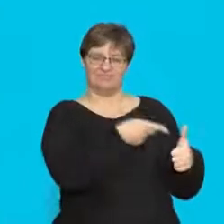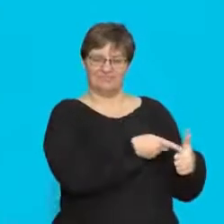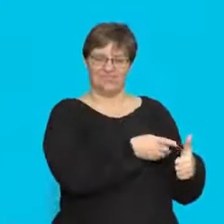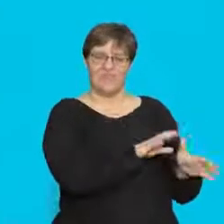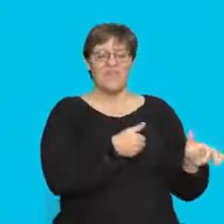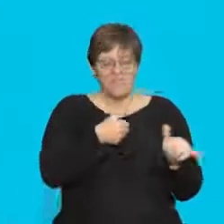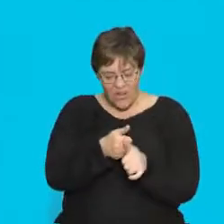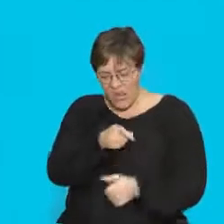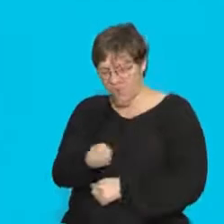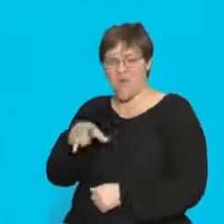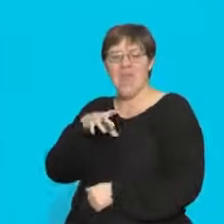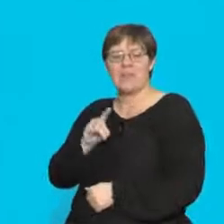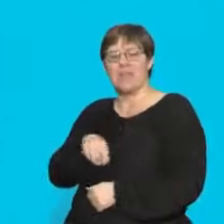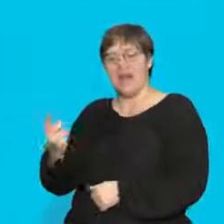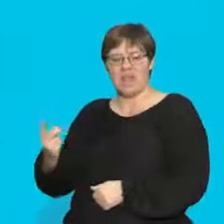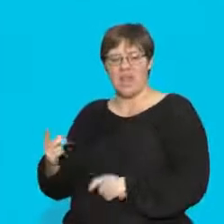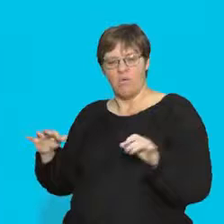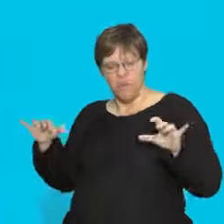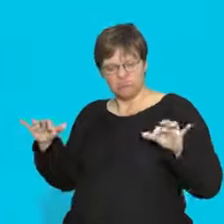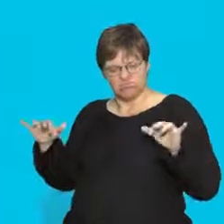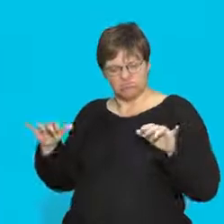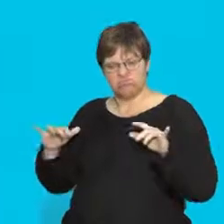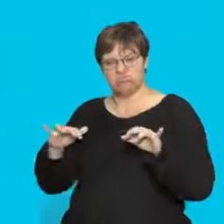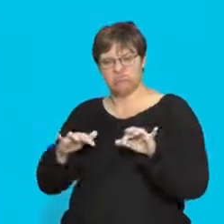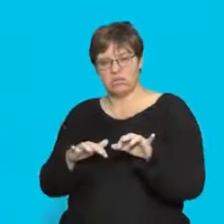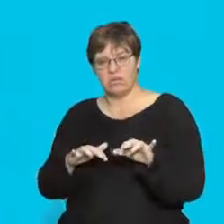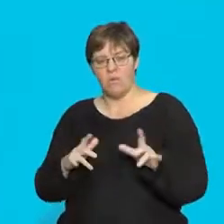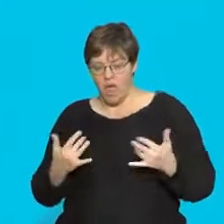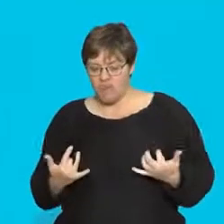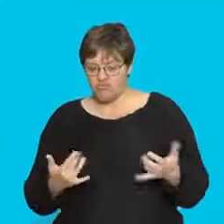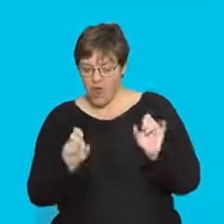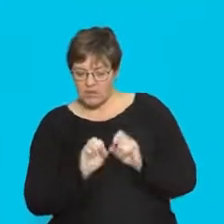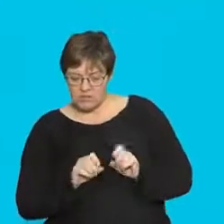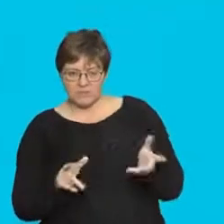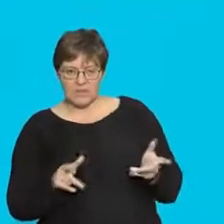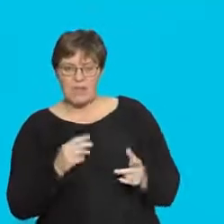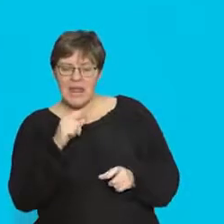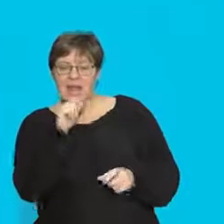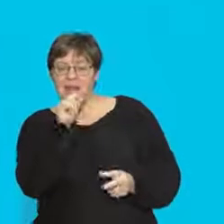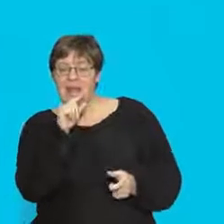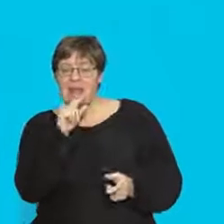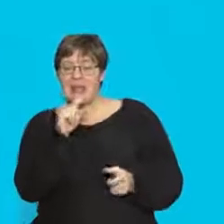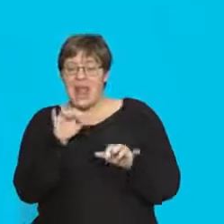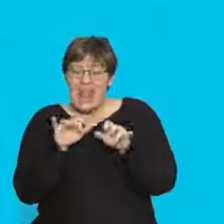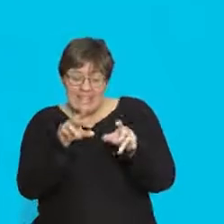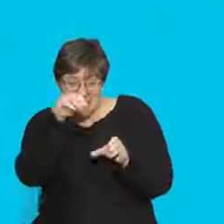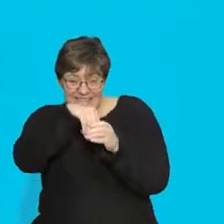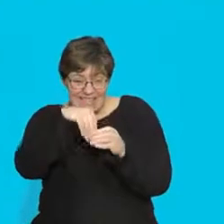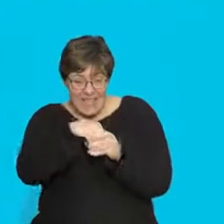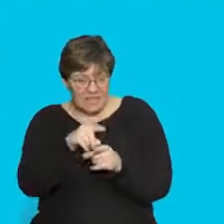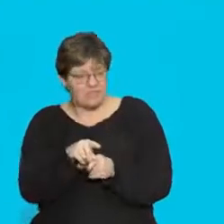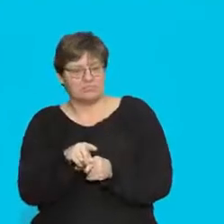up for the egrets. They are following these other animals that are disturbing